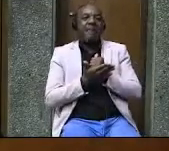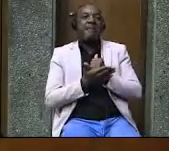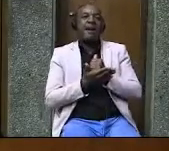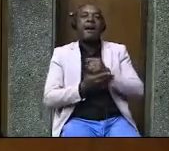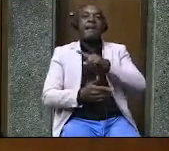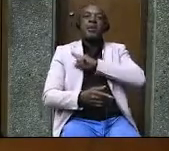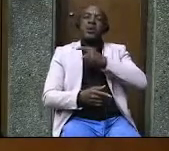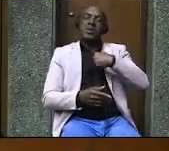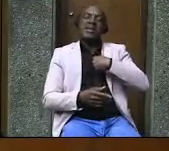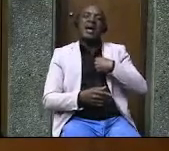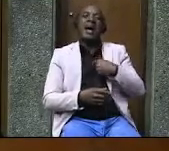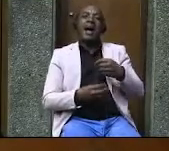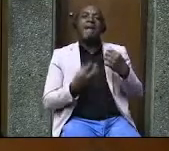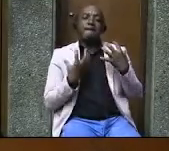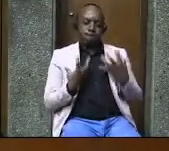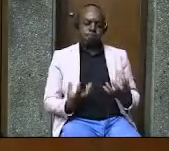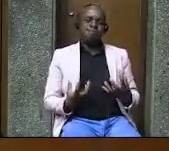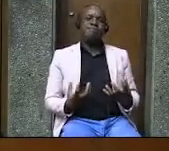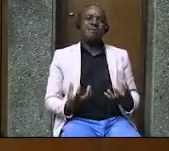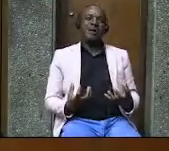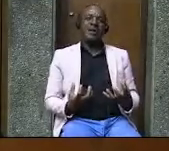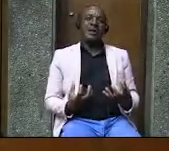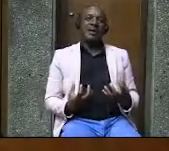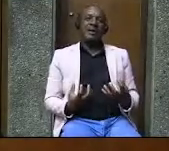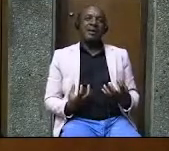ngihluphekile kunini sivotele i-ANC kodwa